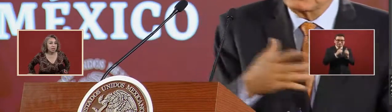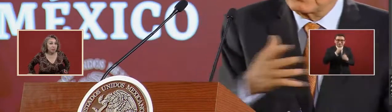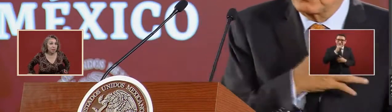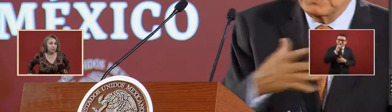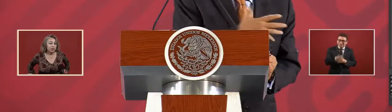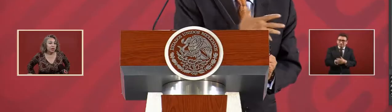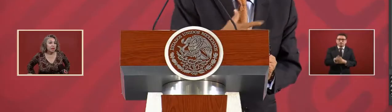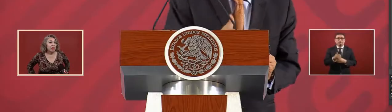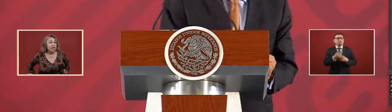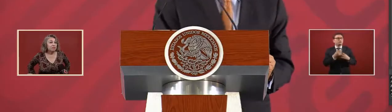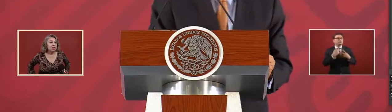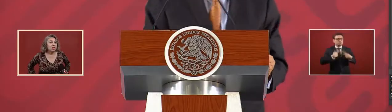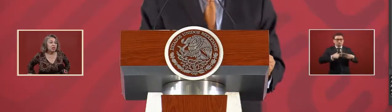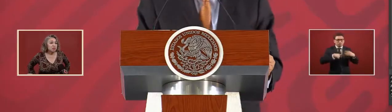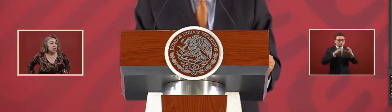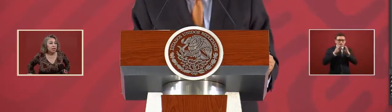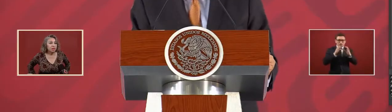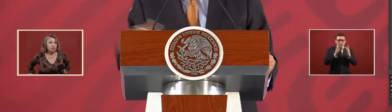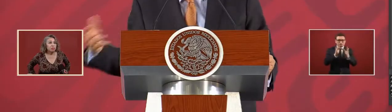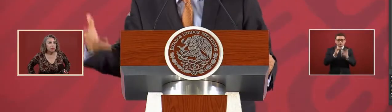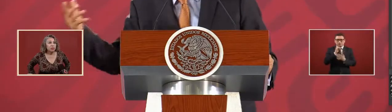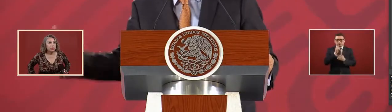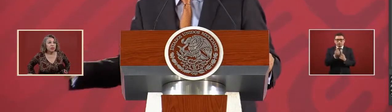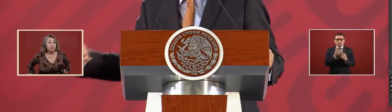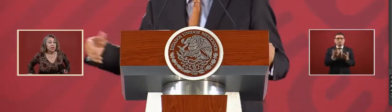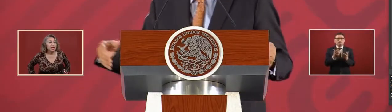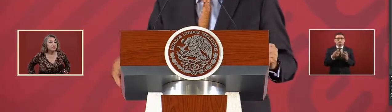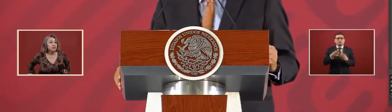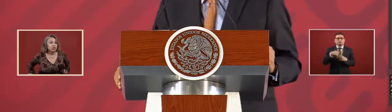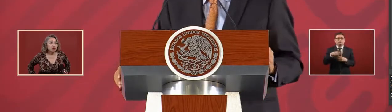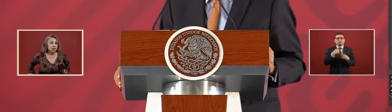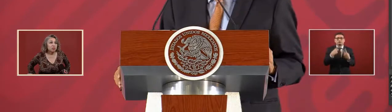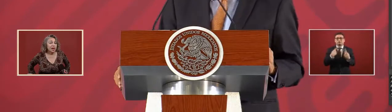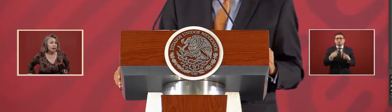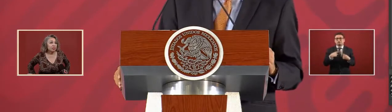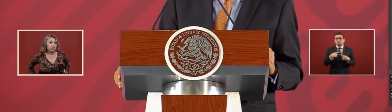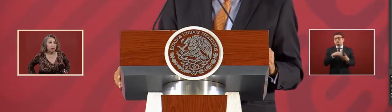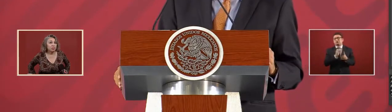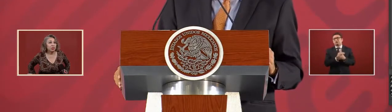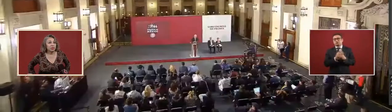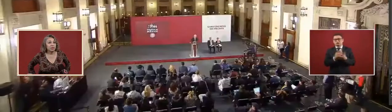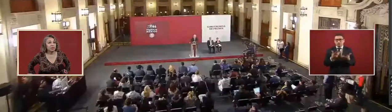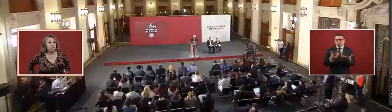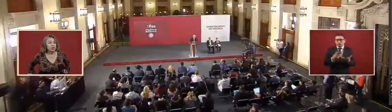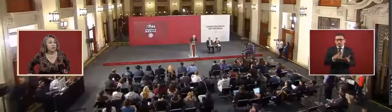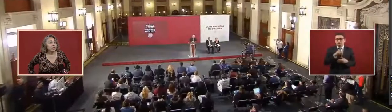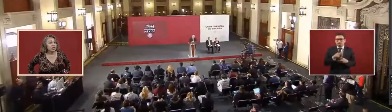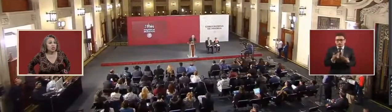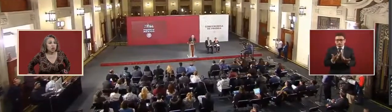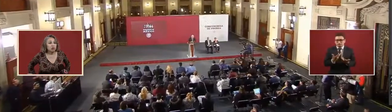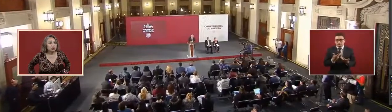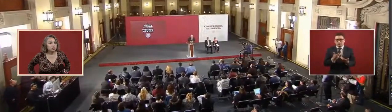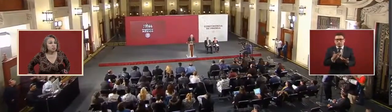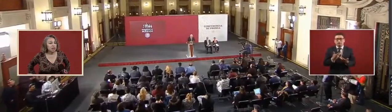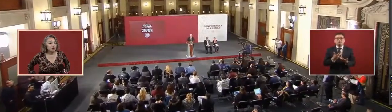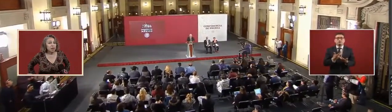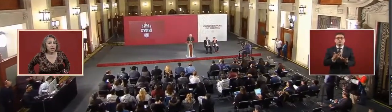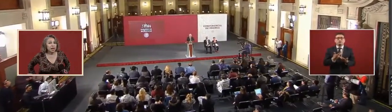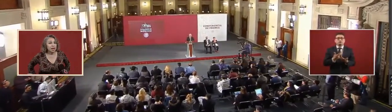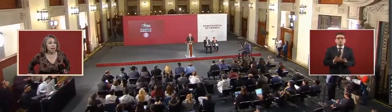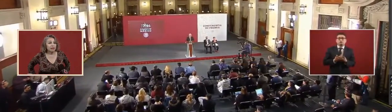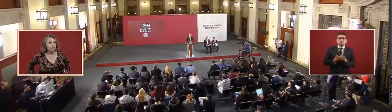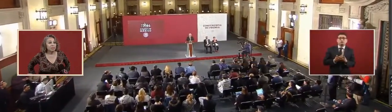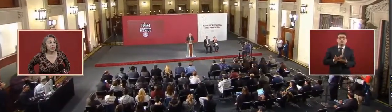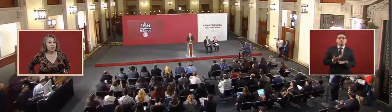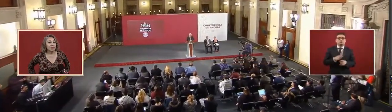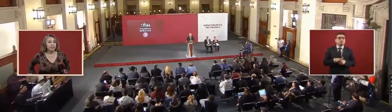attend si to the no people, and gente, if you don't communicate si with the people, and if you turn gente, your back on the people, pues que no estén esperando, don't be